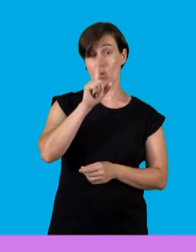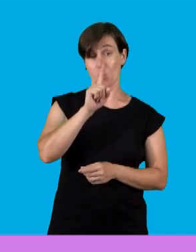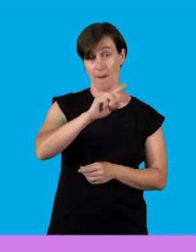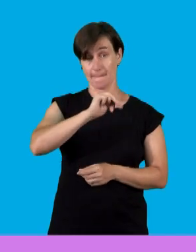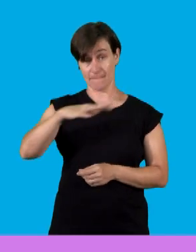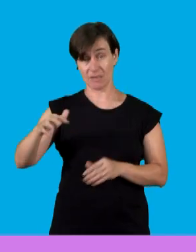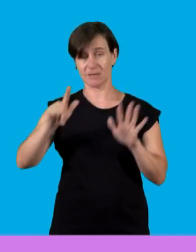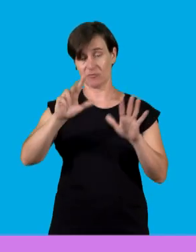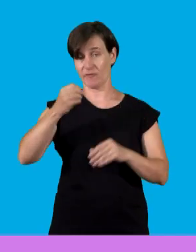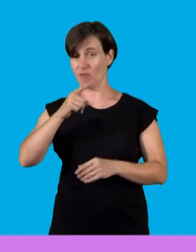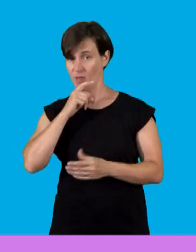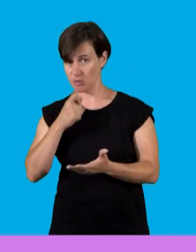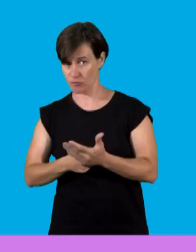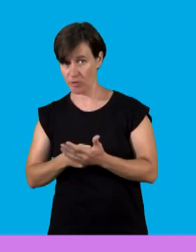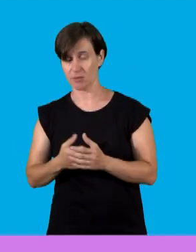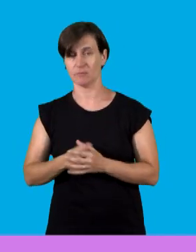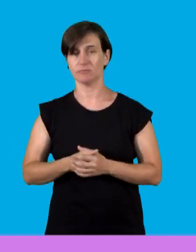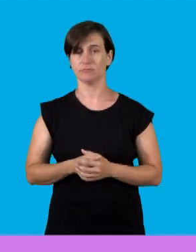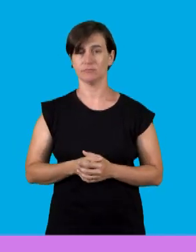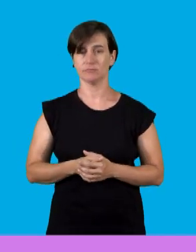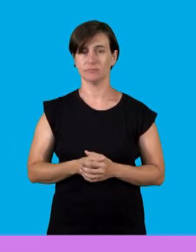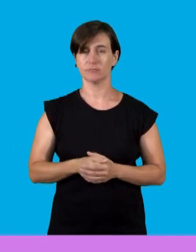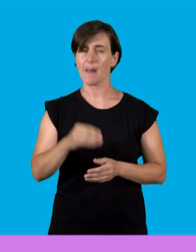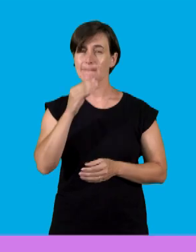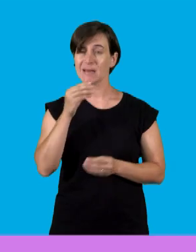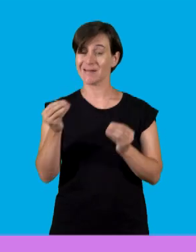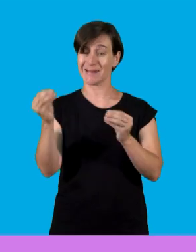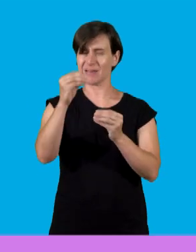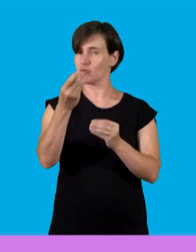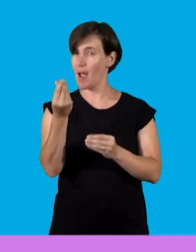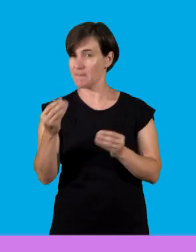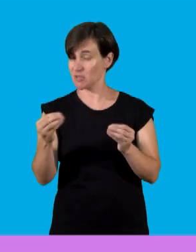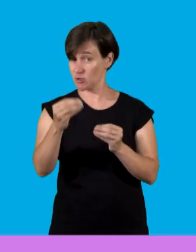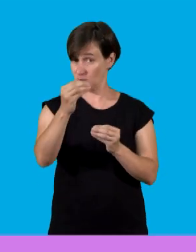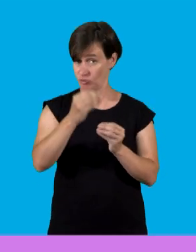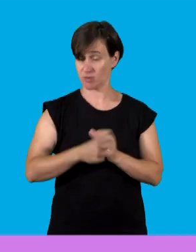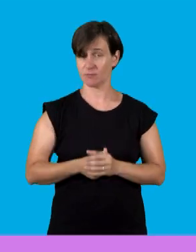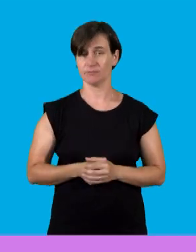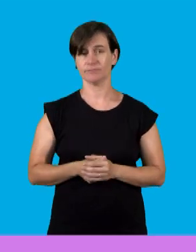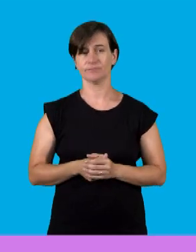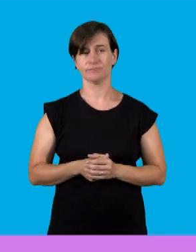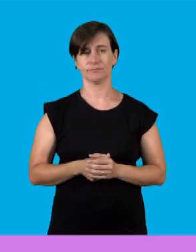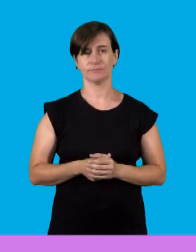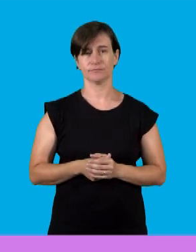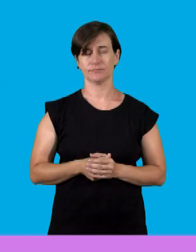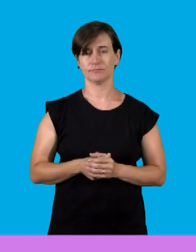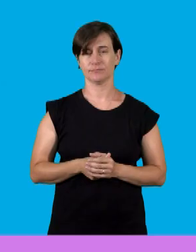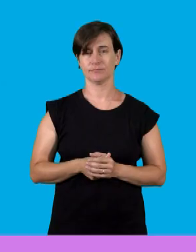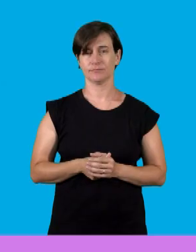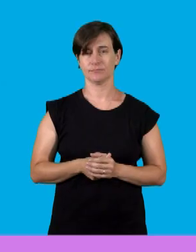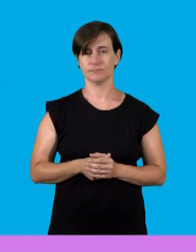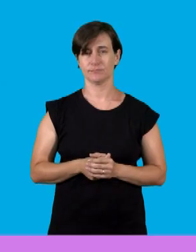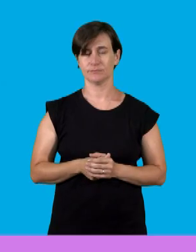1,750,000 rand, to see what he'll pay back as interest. Right, this is what we are calculating now. So